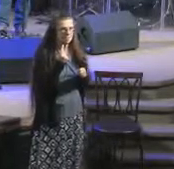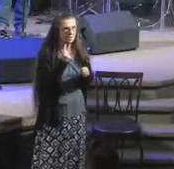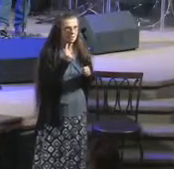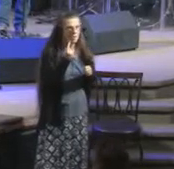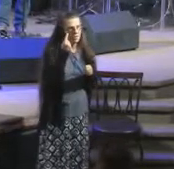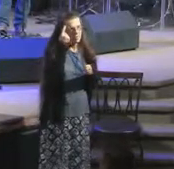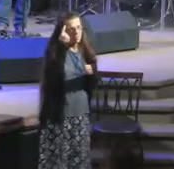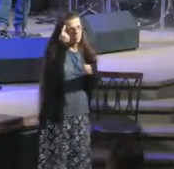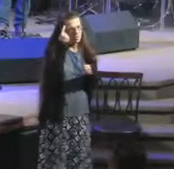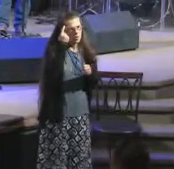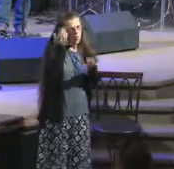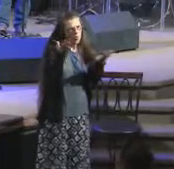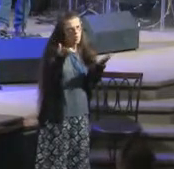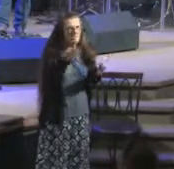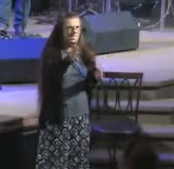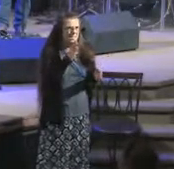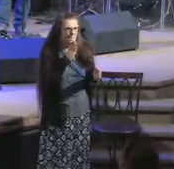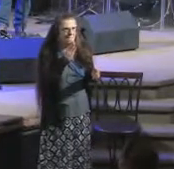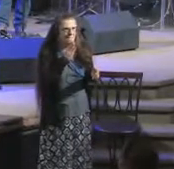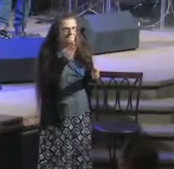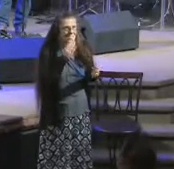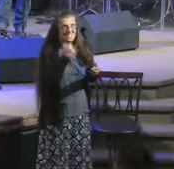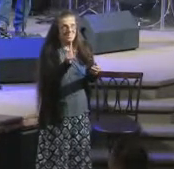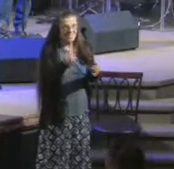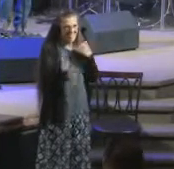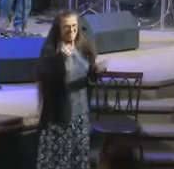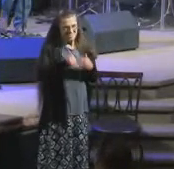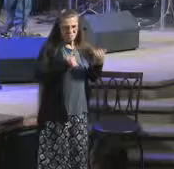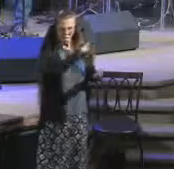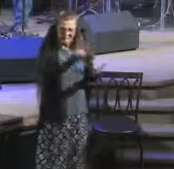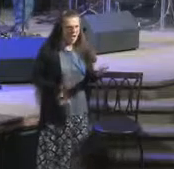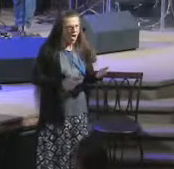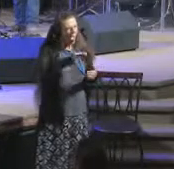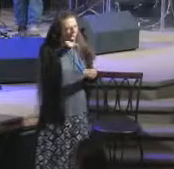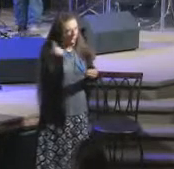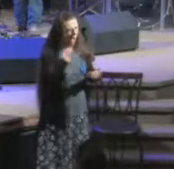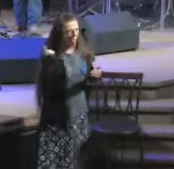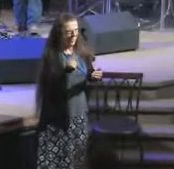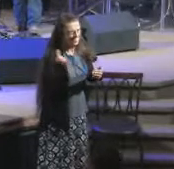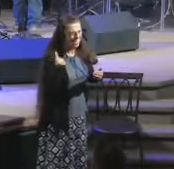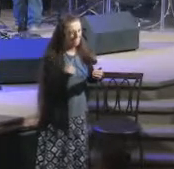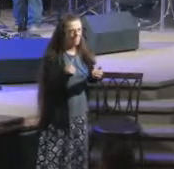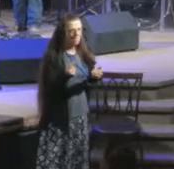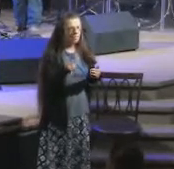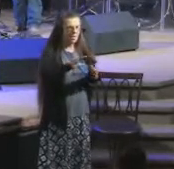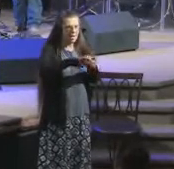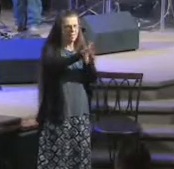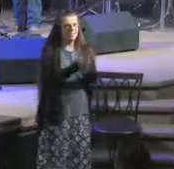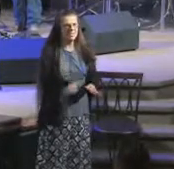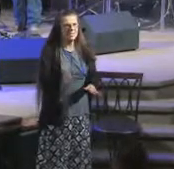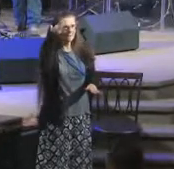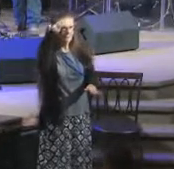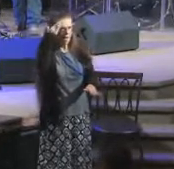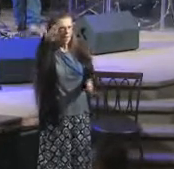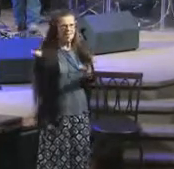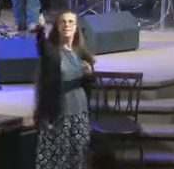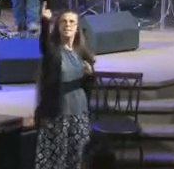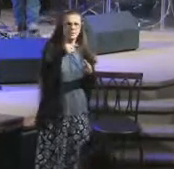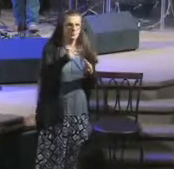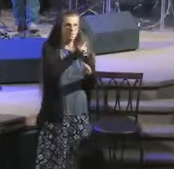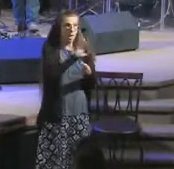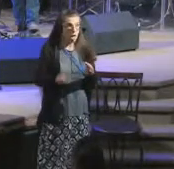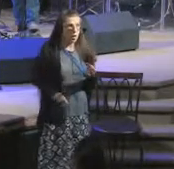what we need to be so that we can have the joy of the Lord all the time. That we can have the peace of mind that comes from the Lord all the